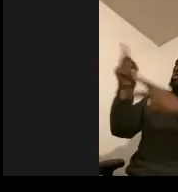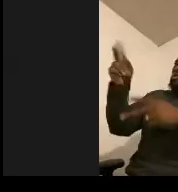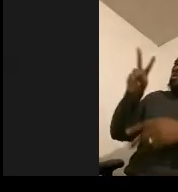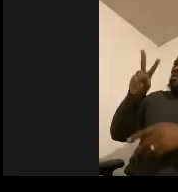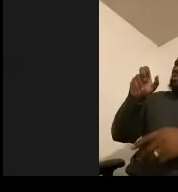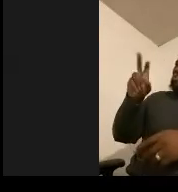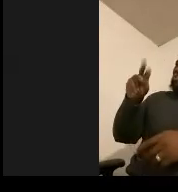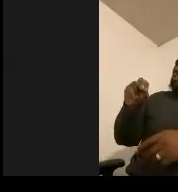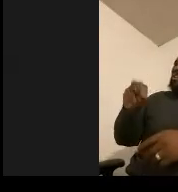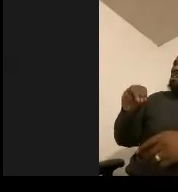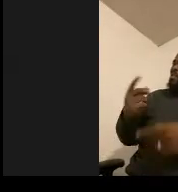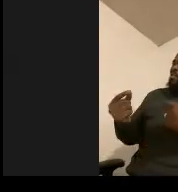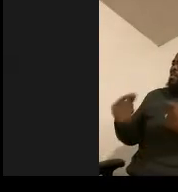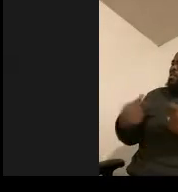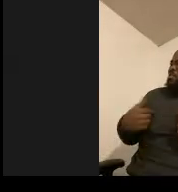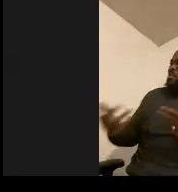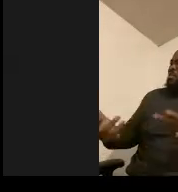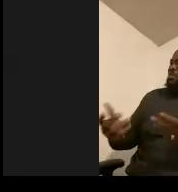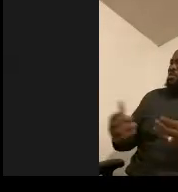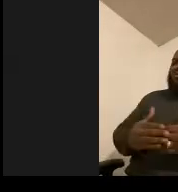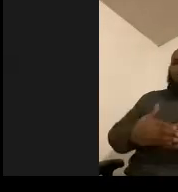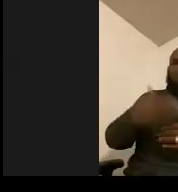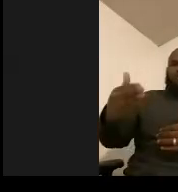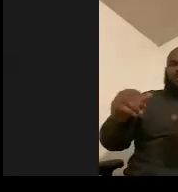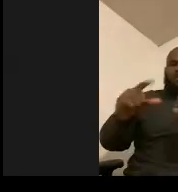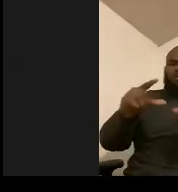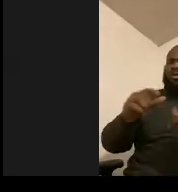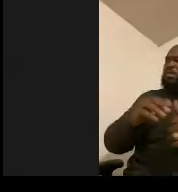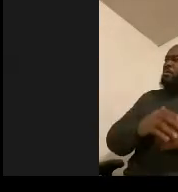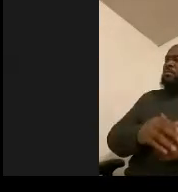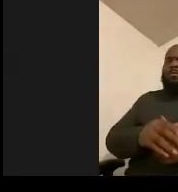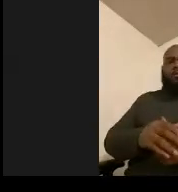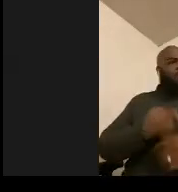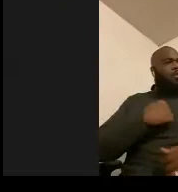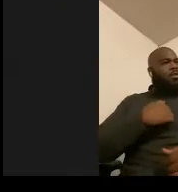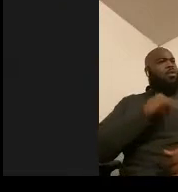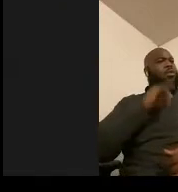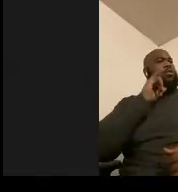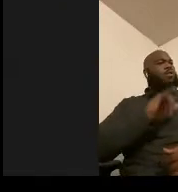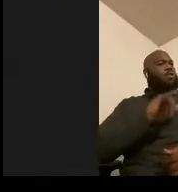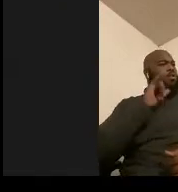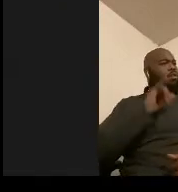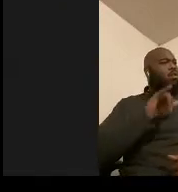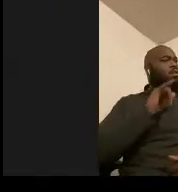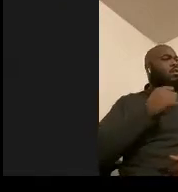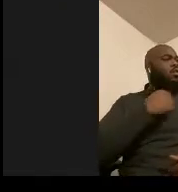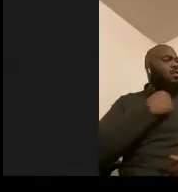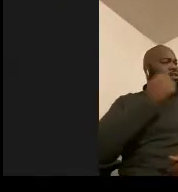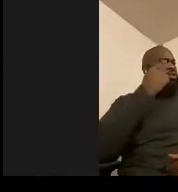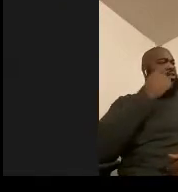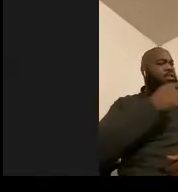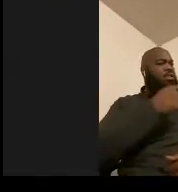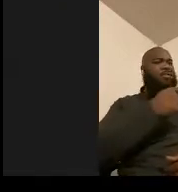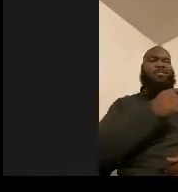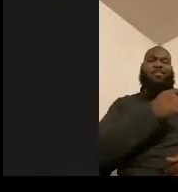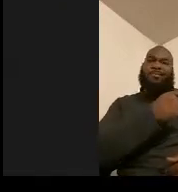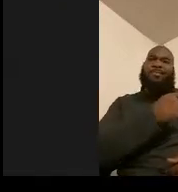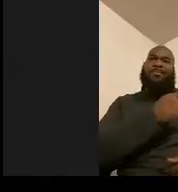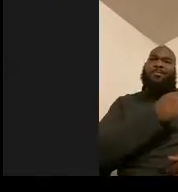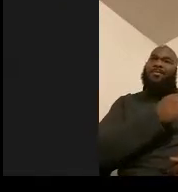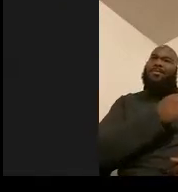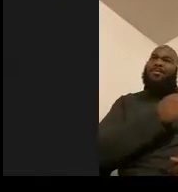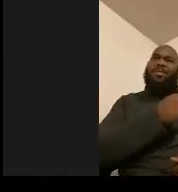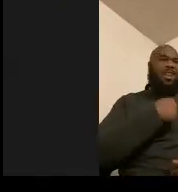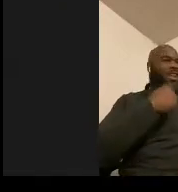please. Their questions hit home, and I knew that I could never again raise my voice against the violence of